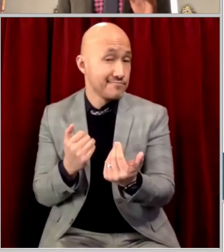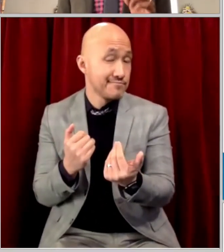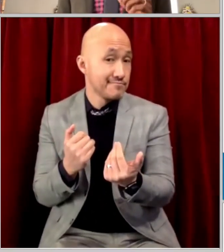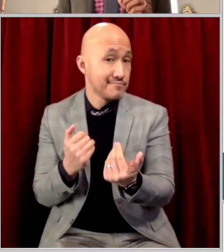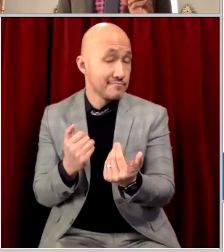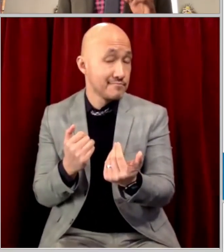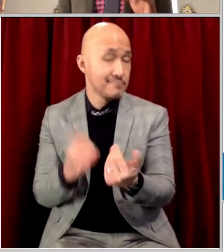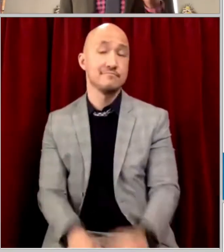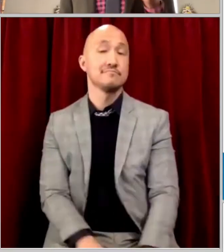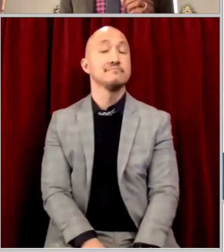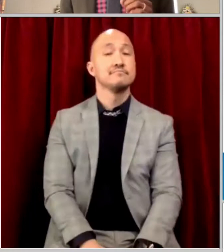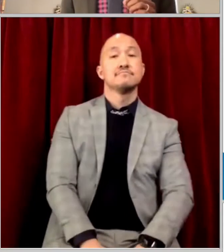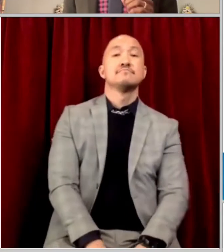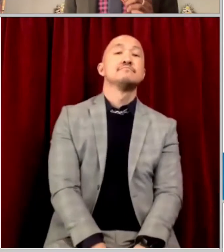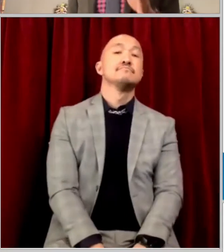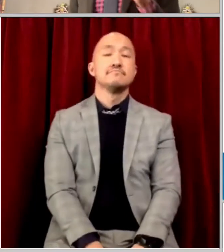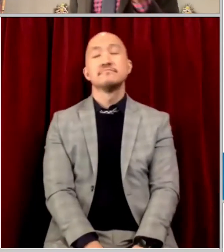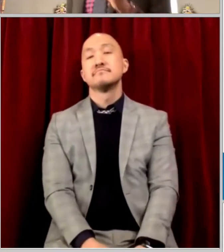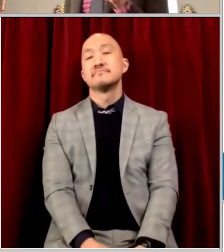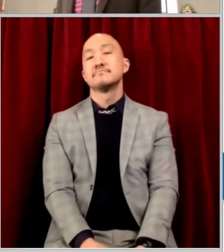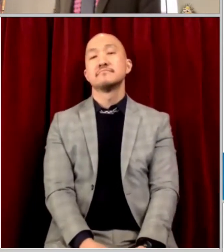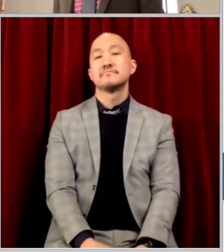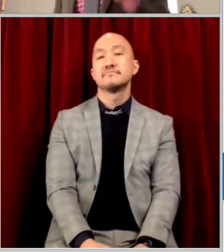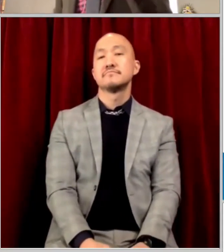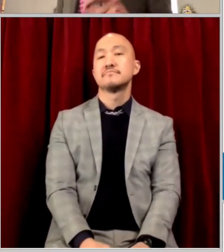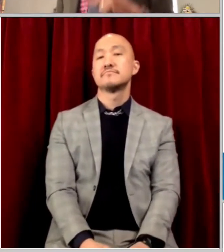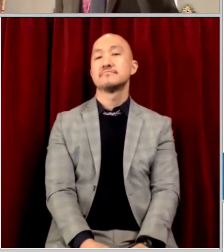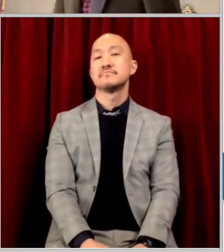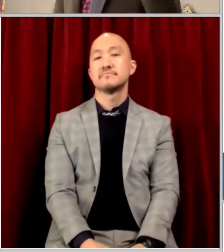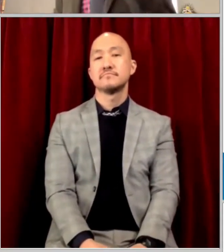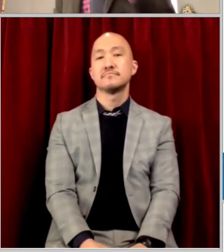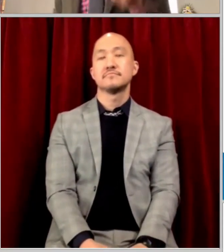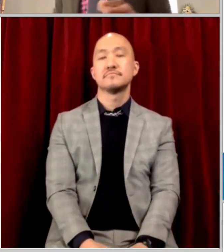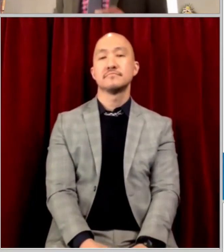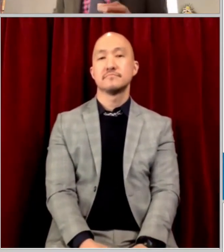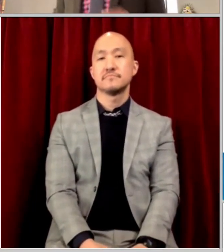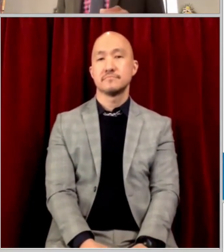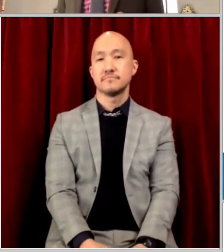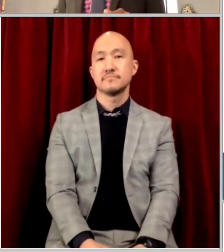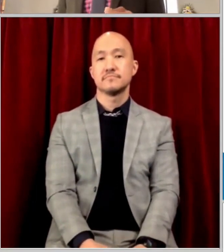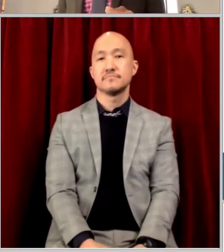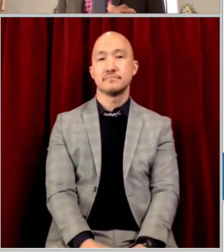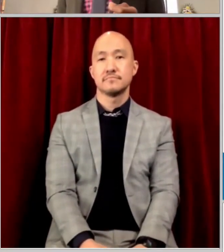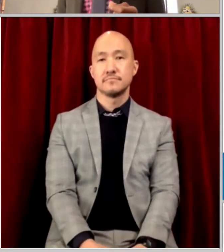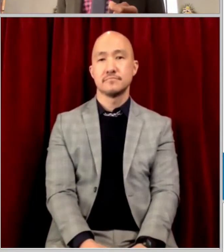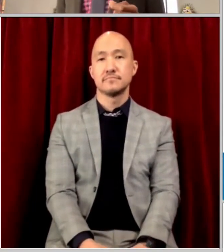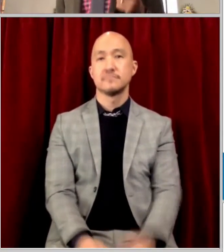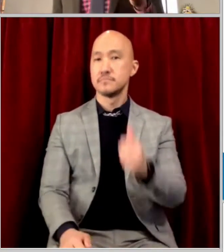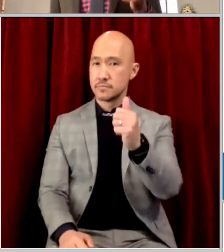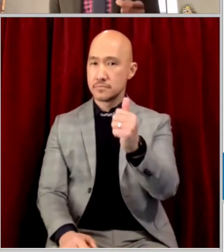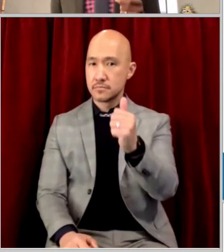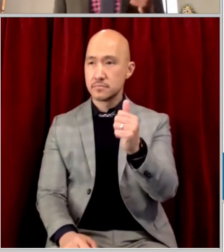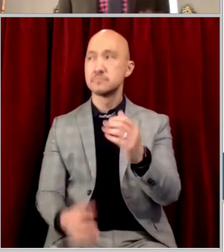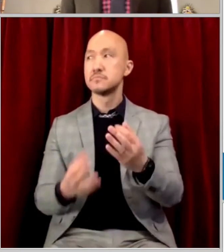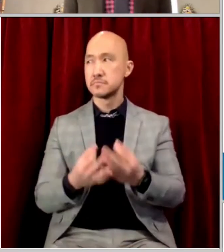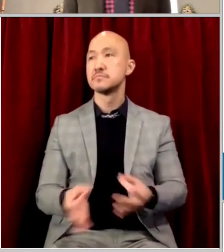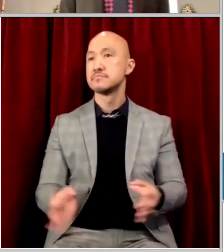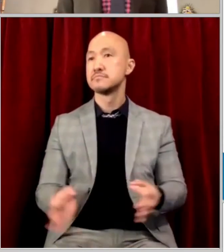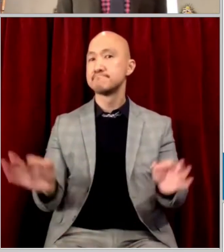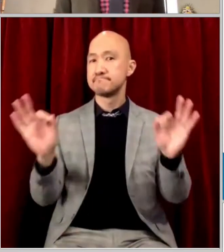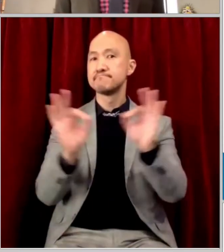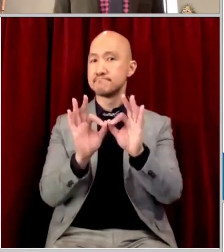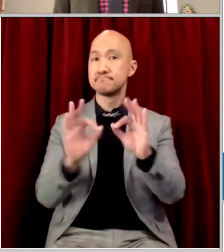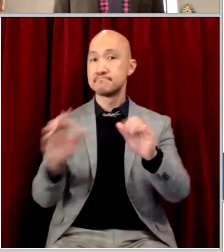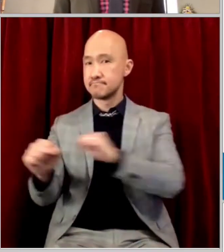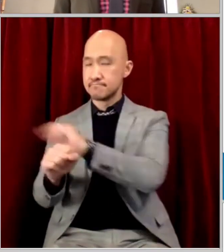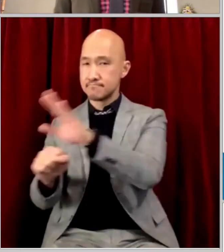very important that we realize that we are a key ingredient, if I should say so, to the lives of the people